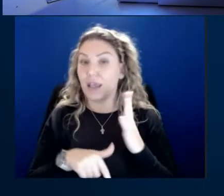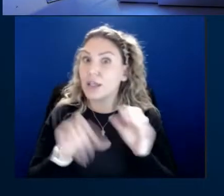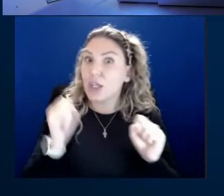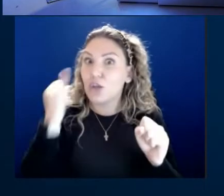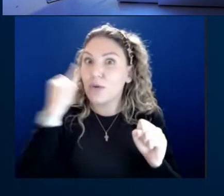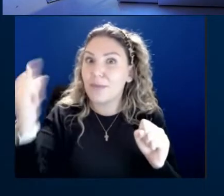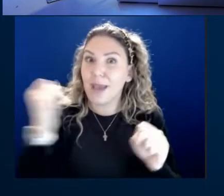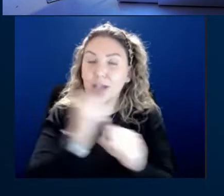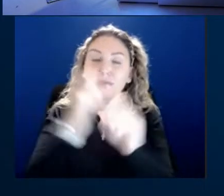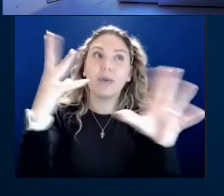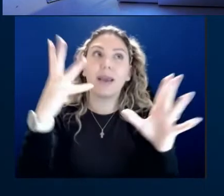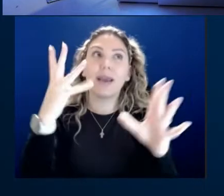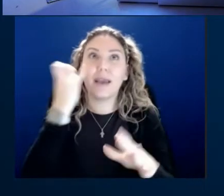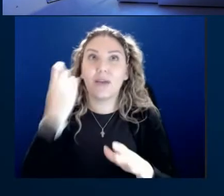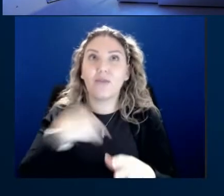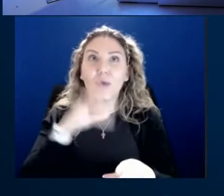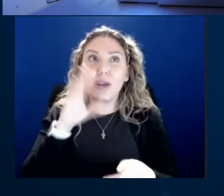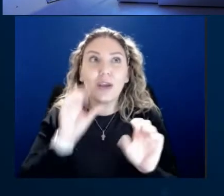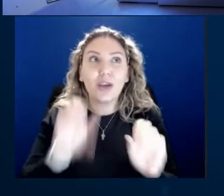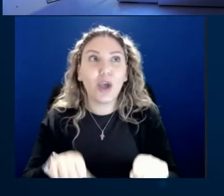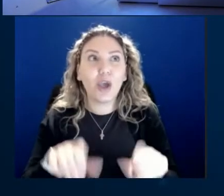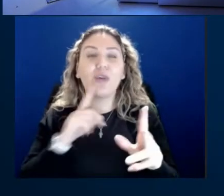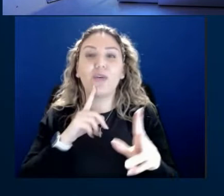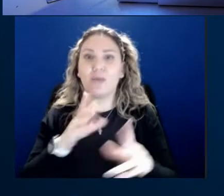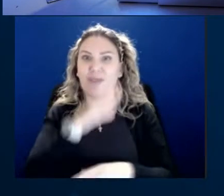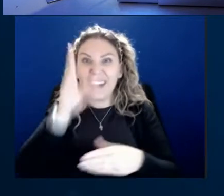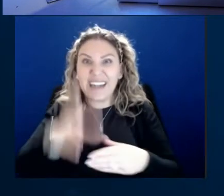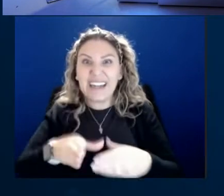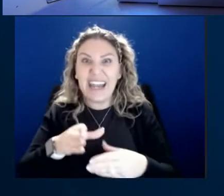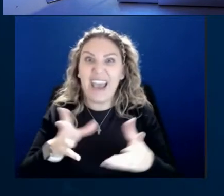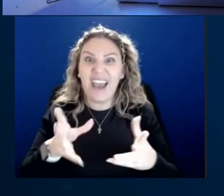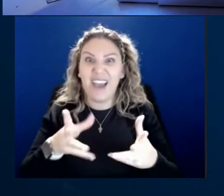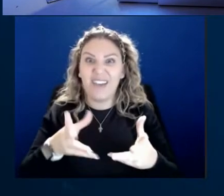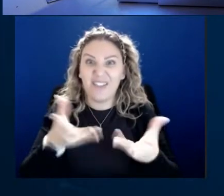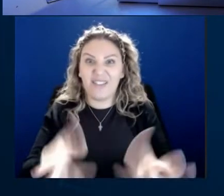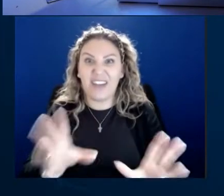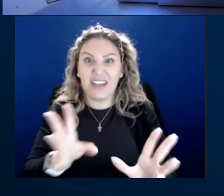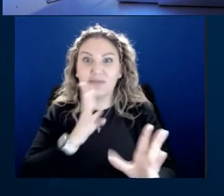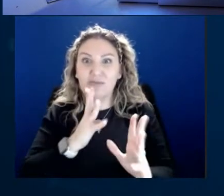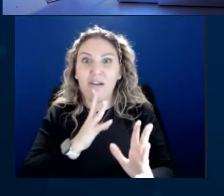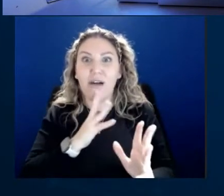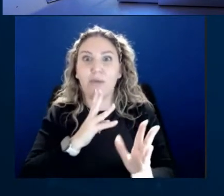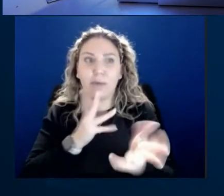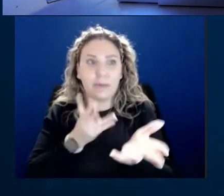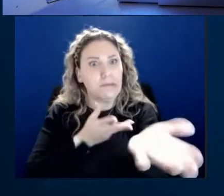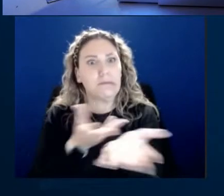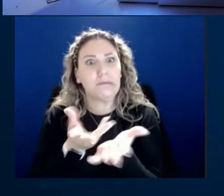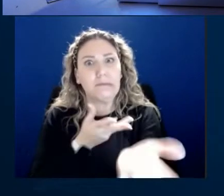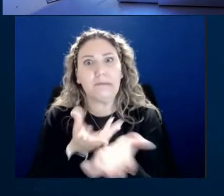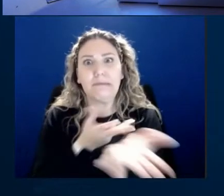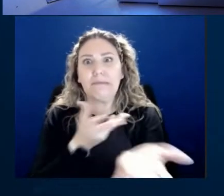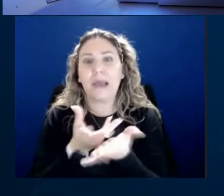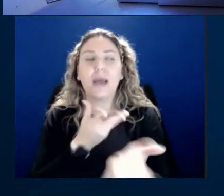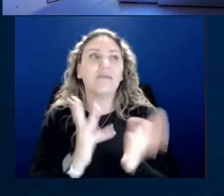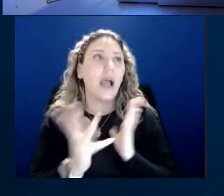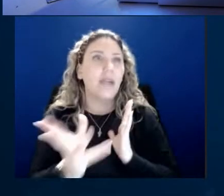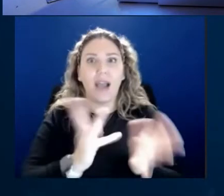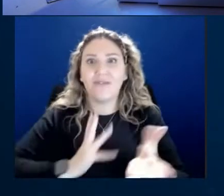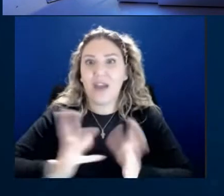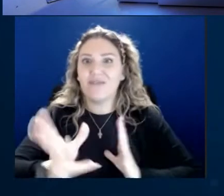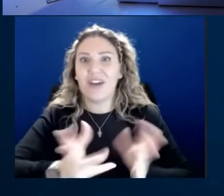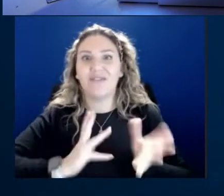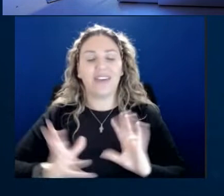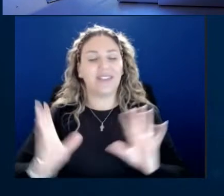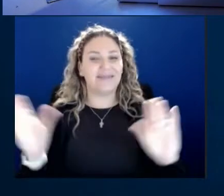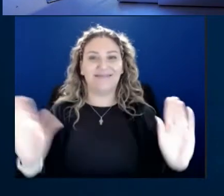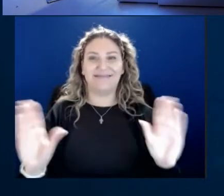don't know that we'd ever get through anything in the day because we would just be trying to help each other not be fine. Yeah. So